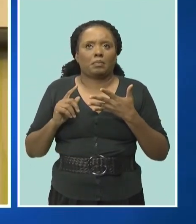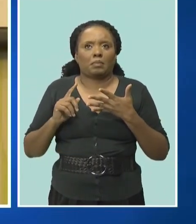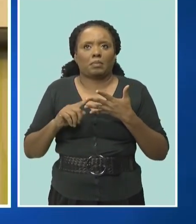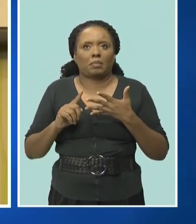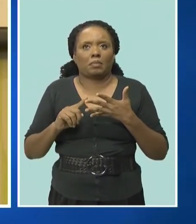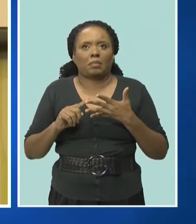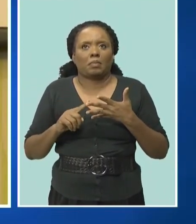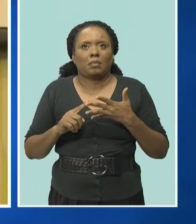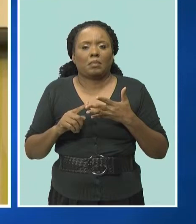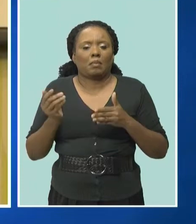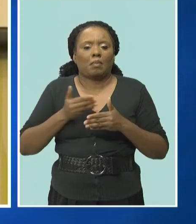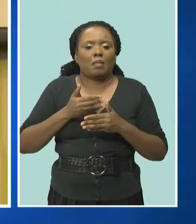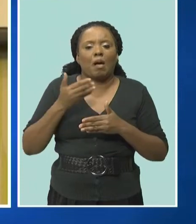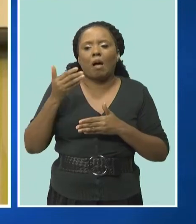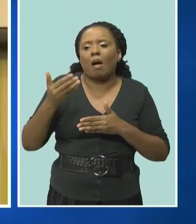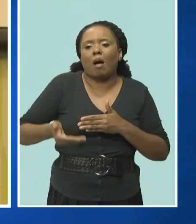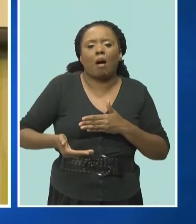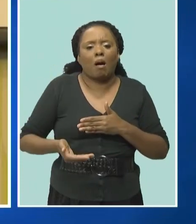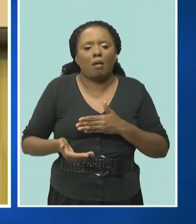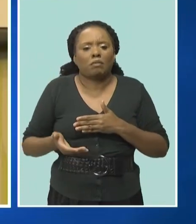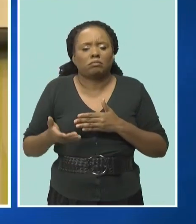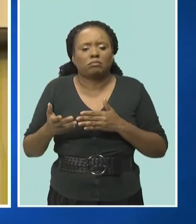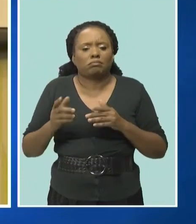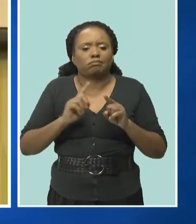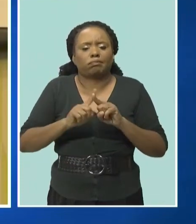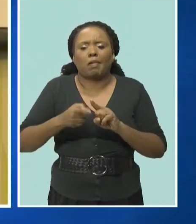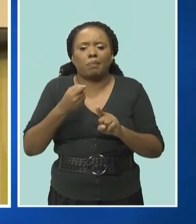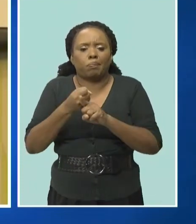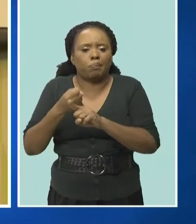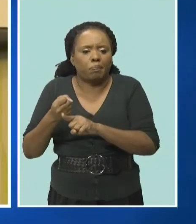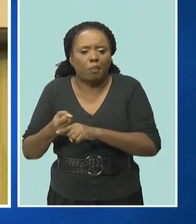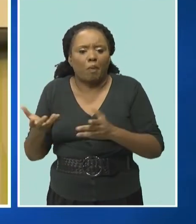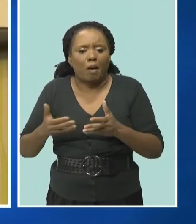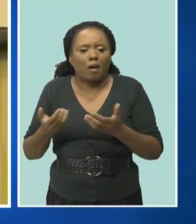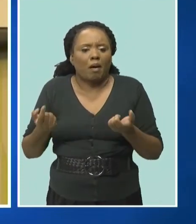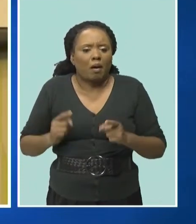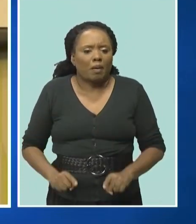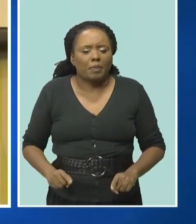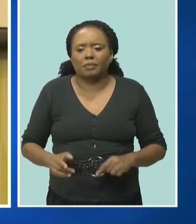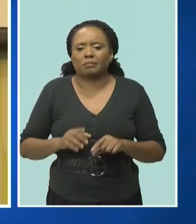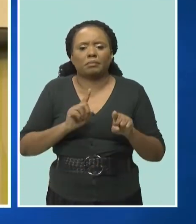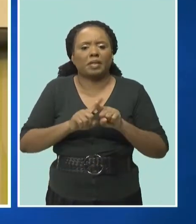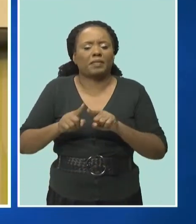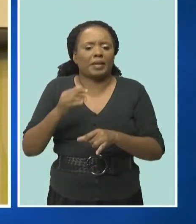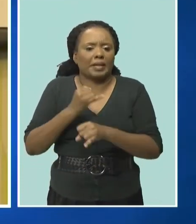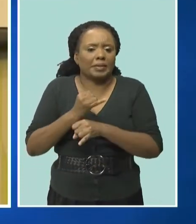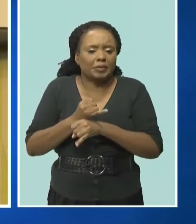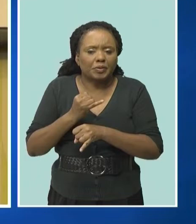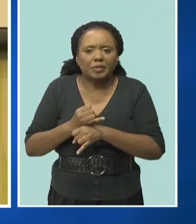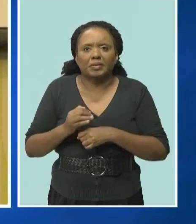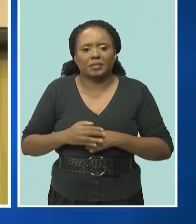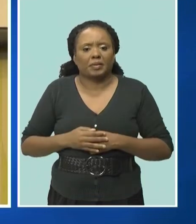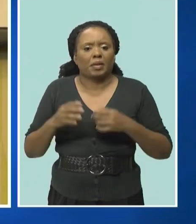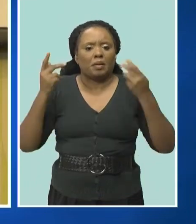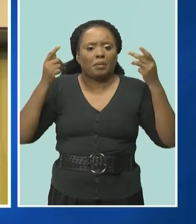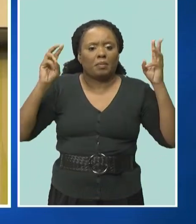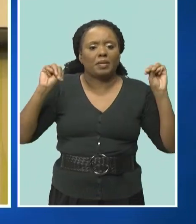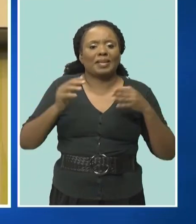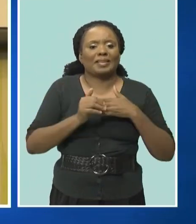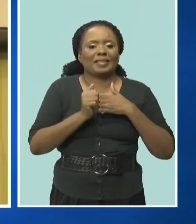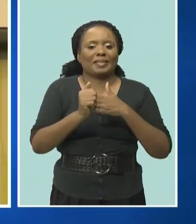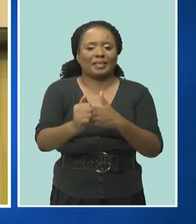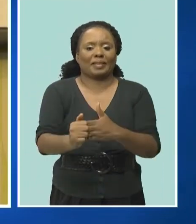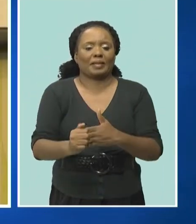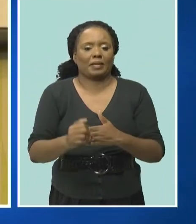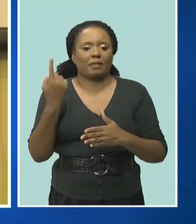post-war financial architecture, the institutions that shape our world. Prime Minister Mia Mottley is at the forefront of efforts to